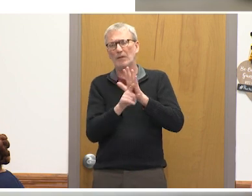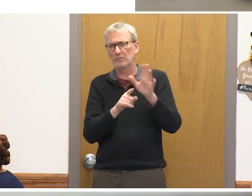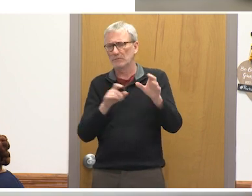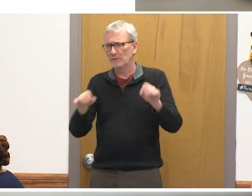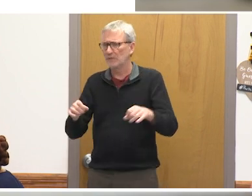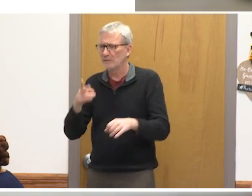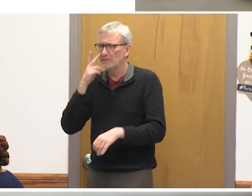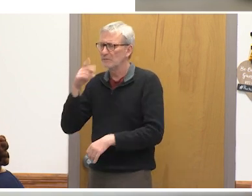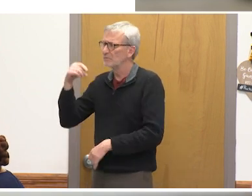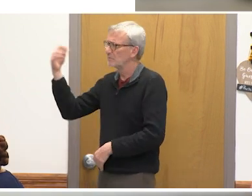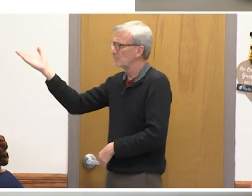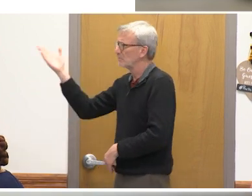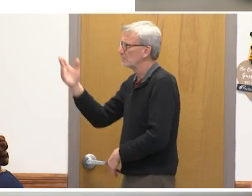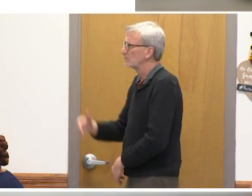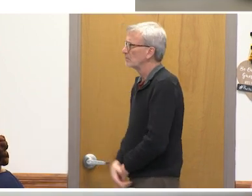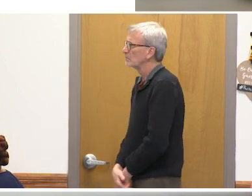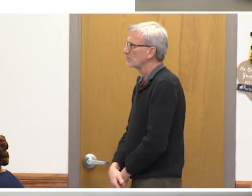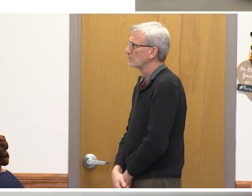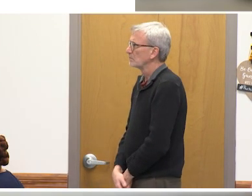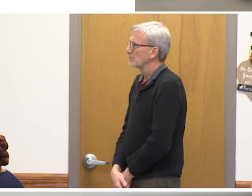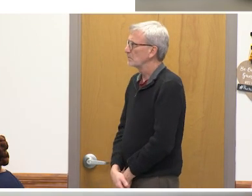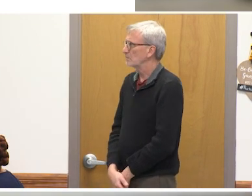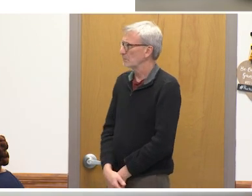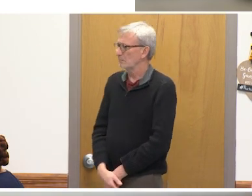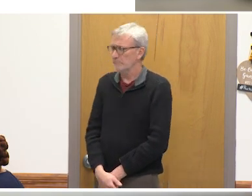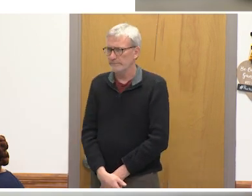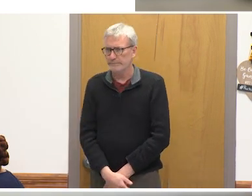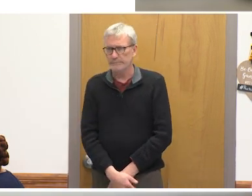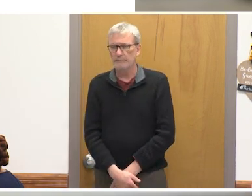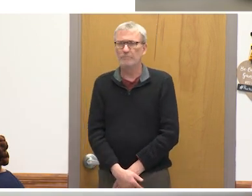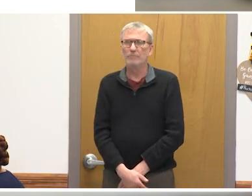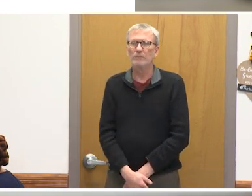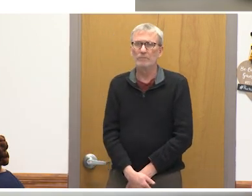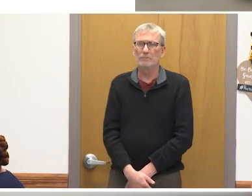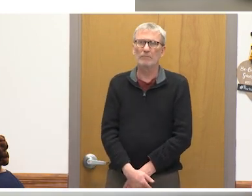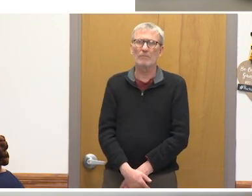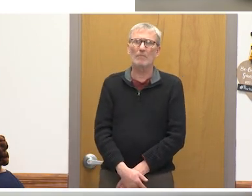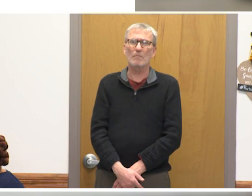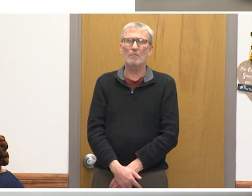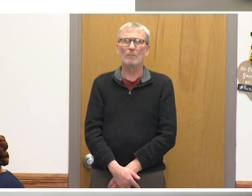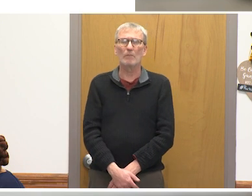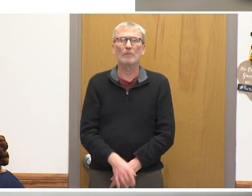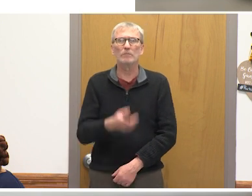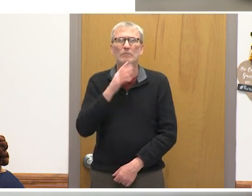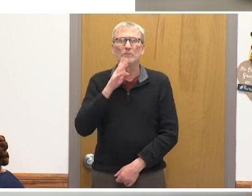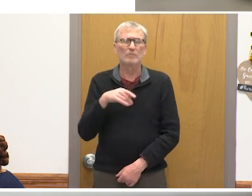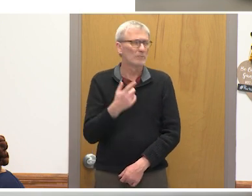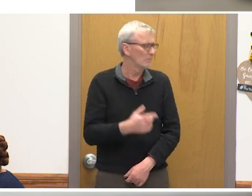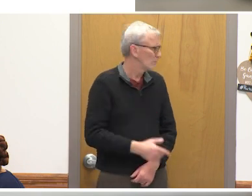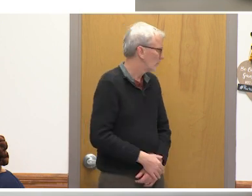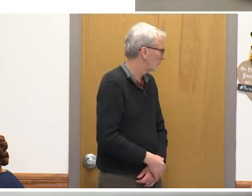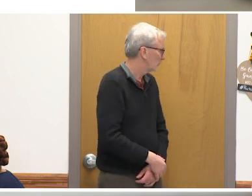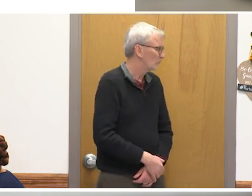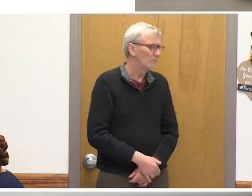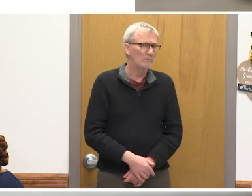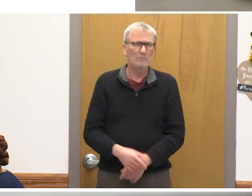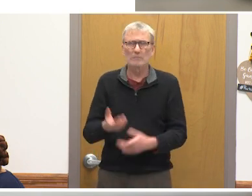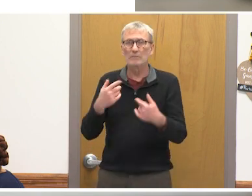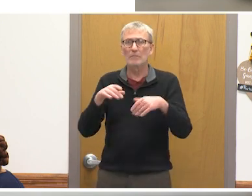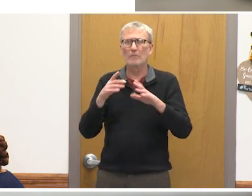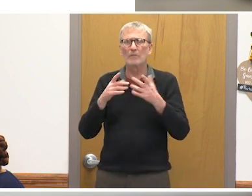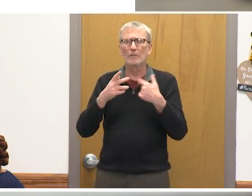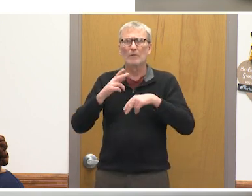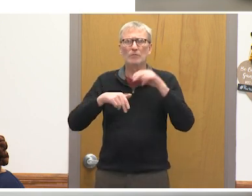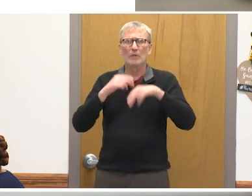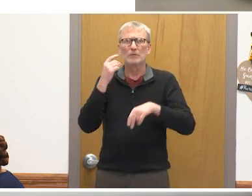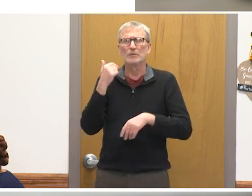this is kind of what we're going for. If you can go ahead with the next slide. So as far as the construction itself, talk a little bit about potential detours